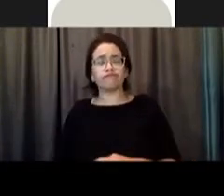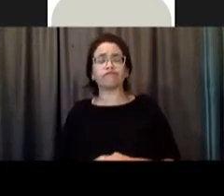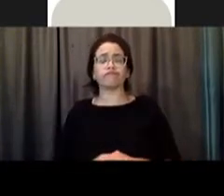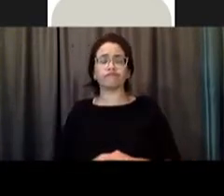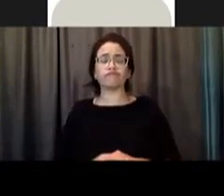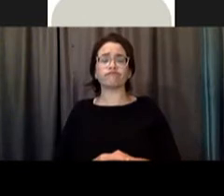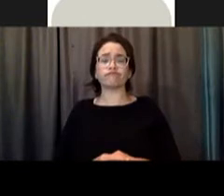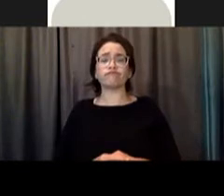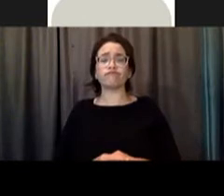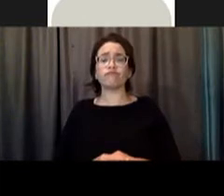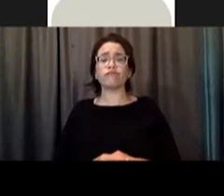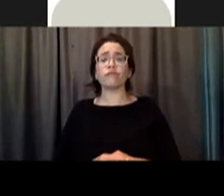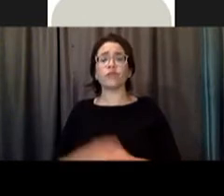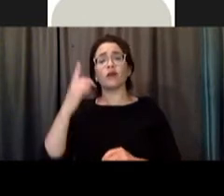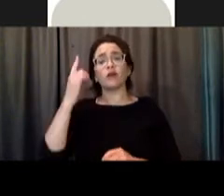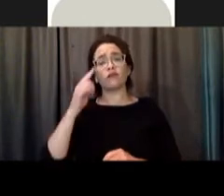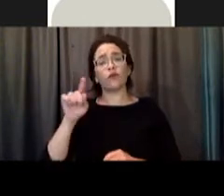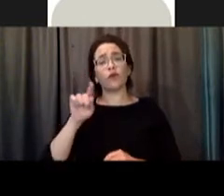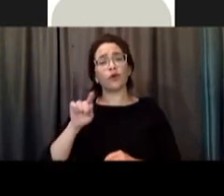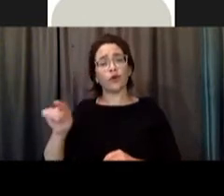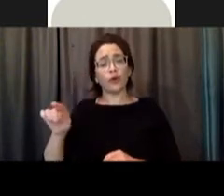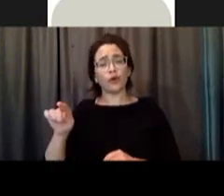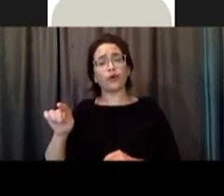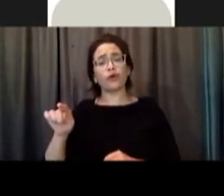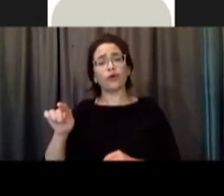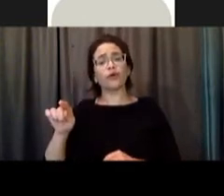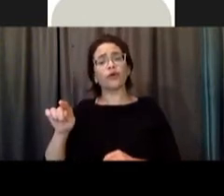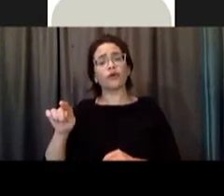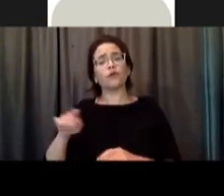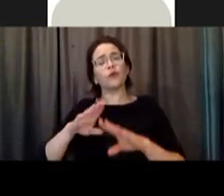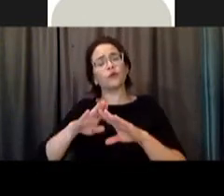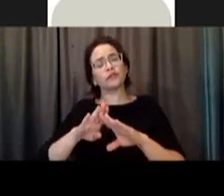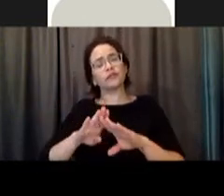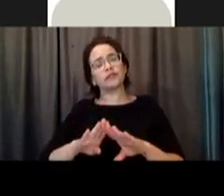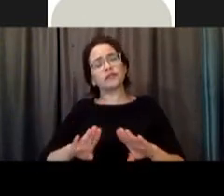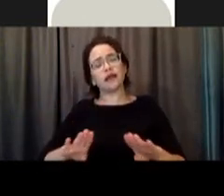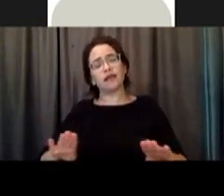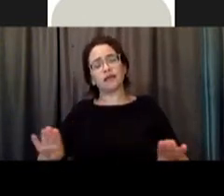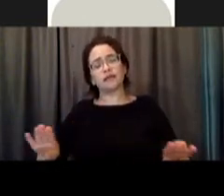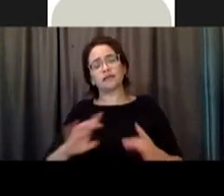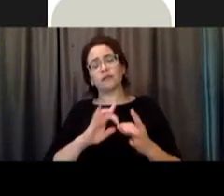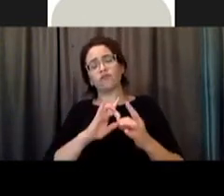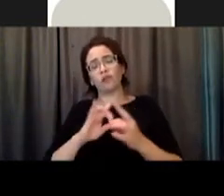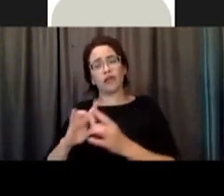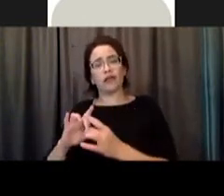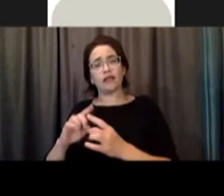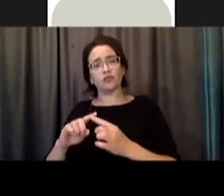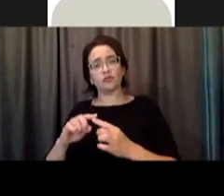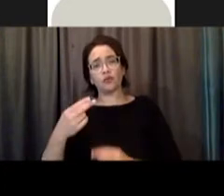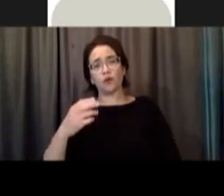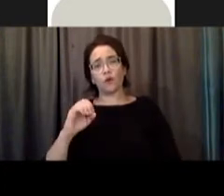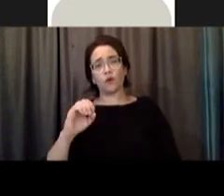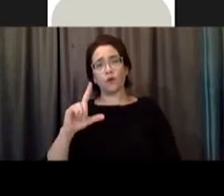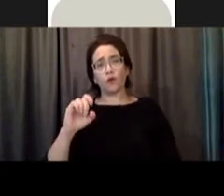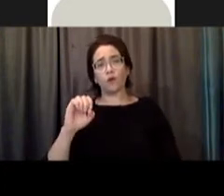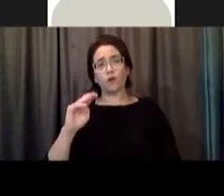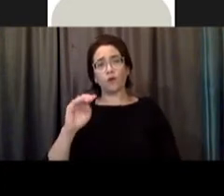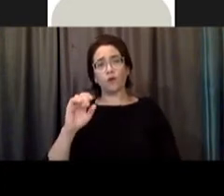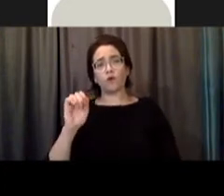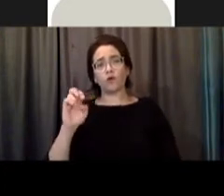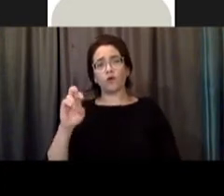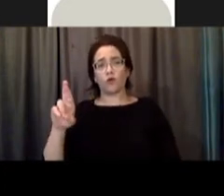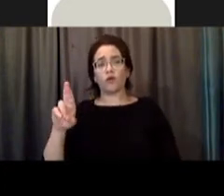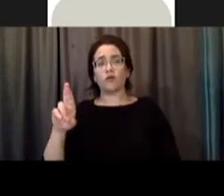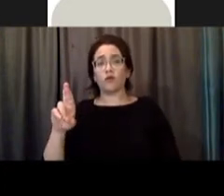So for her, there was a silence that fell upon the Holodomor. And that's something that Ukrainians are dealing with